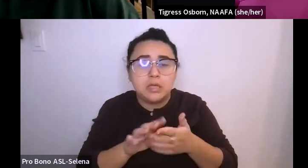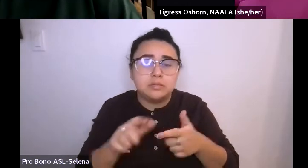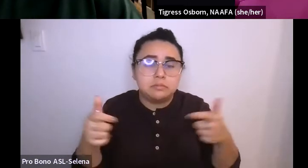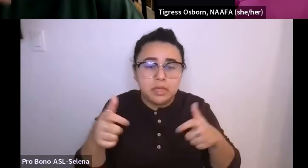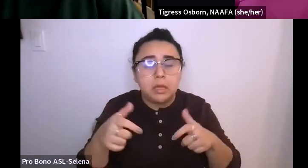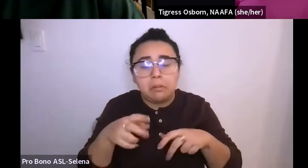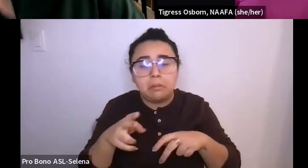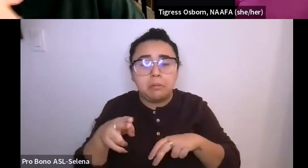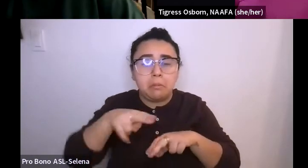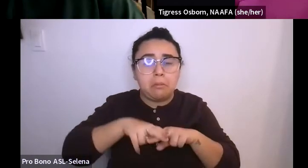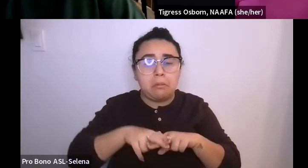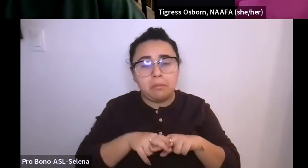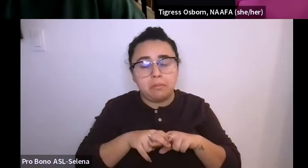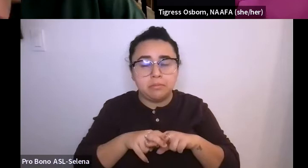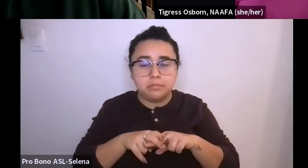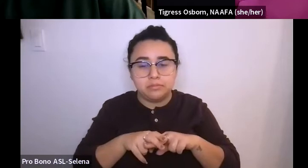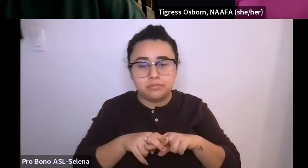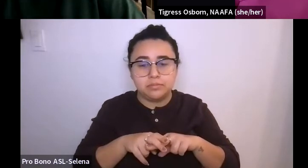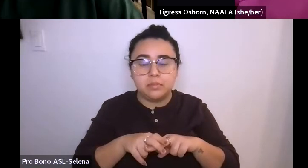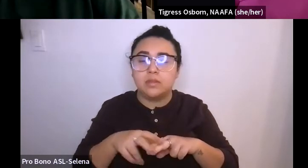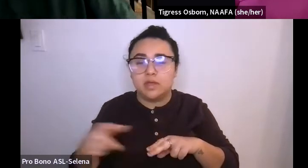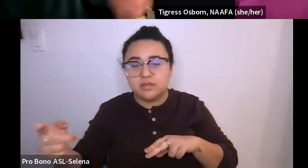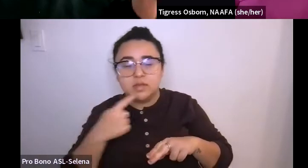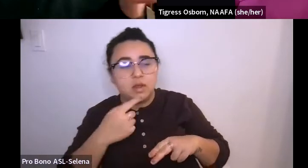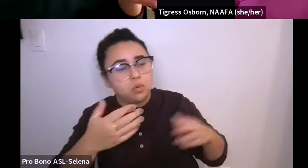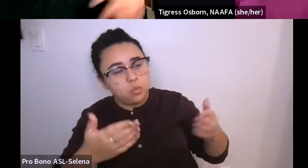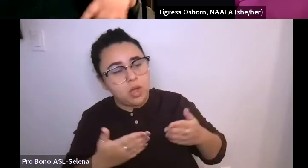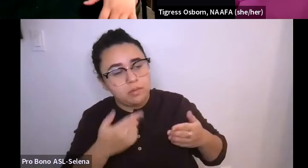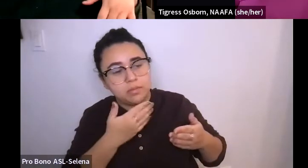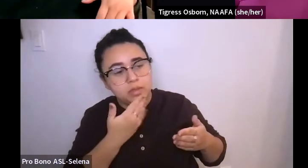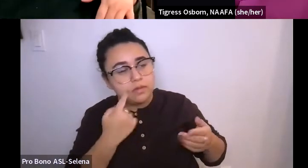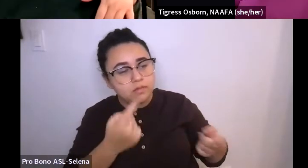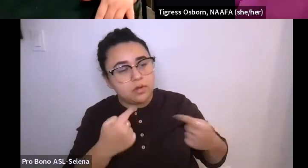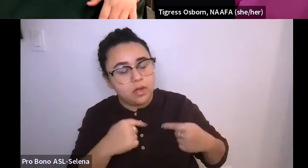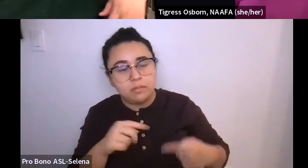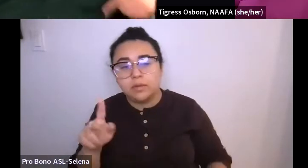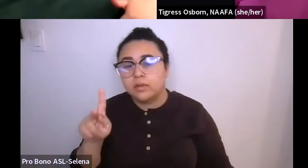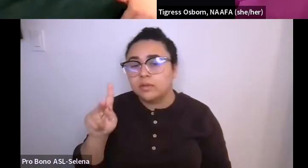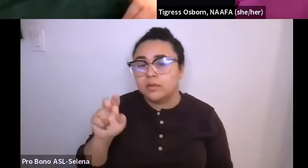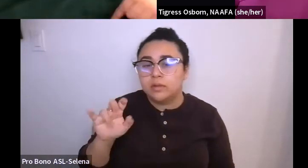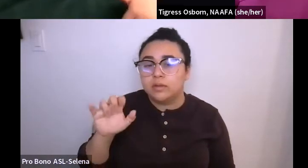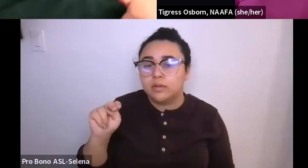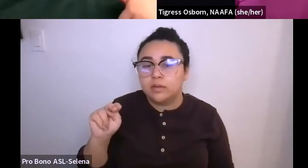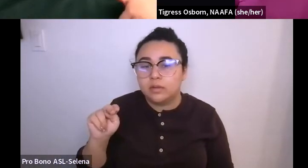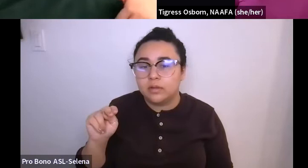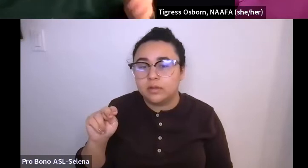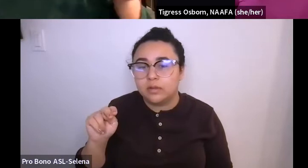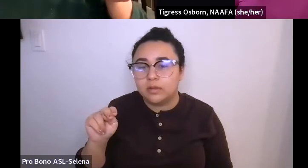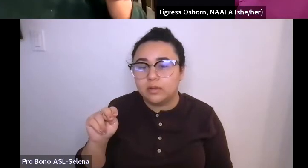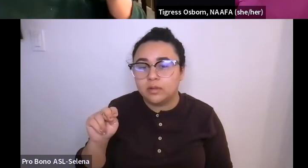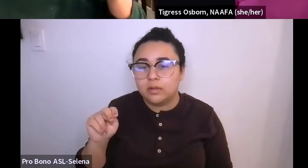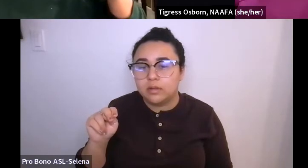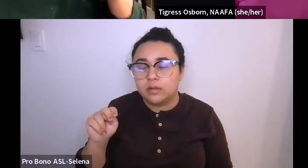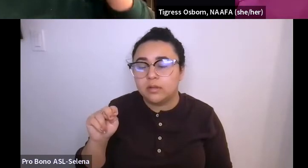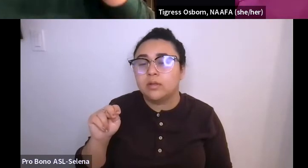I was, you know, they were like, welcome, thanks for being here. And then Kevin walked out and I realized, oh, this is not a chair. This is